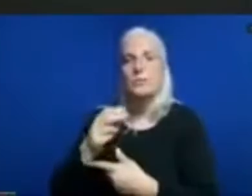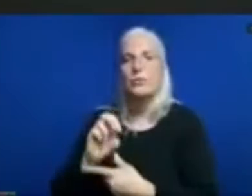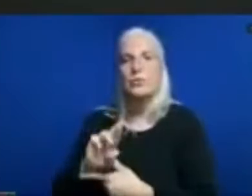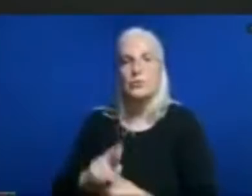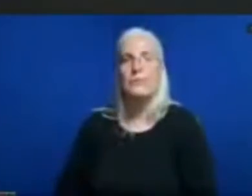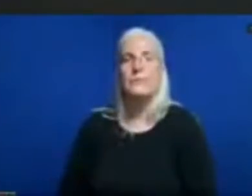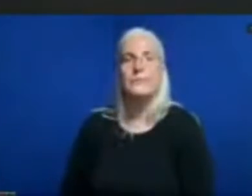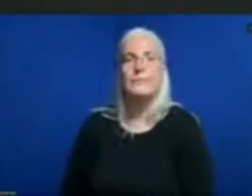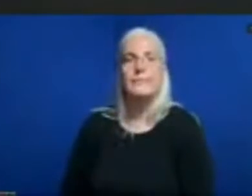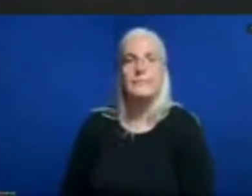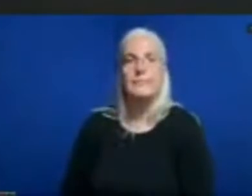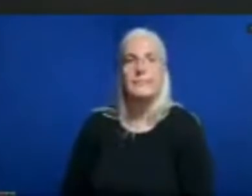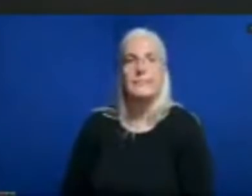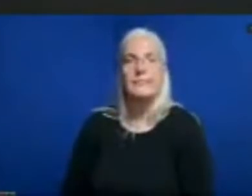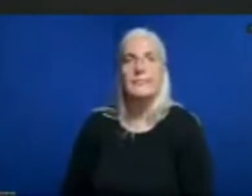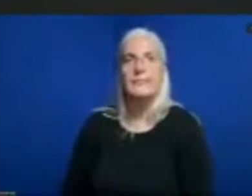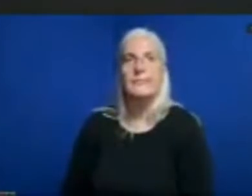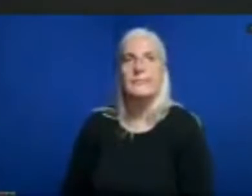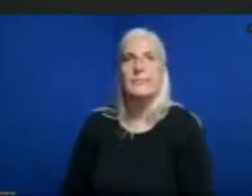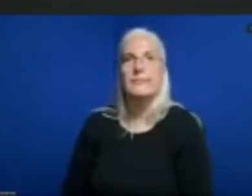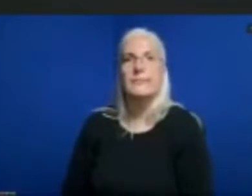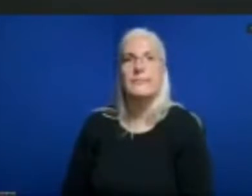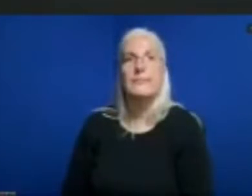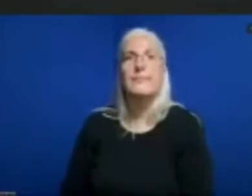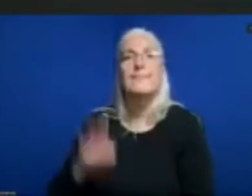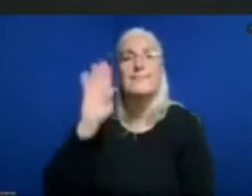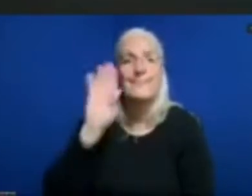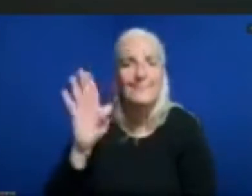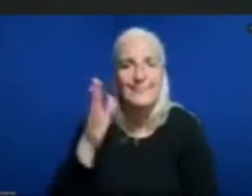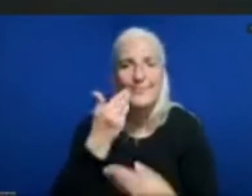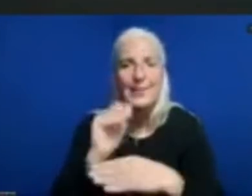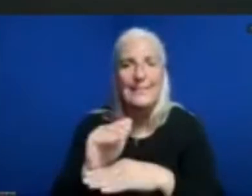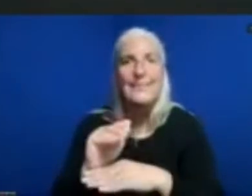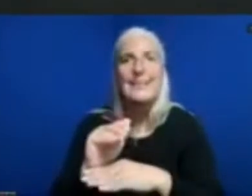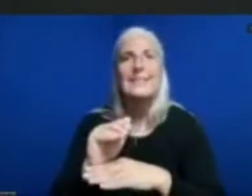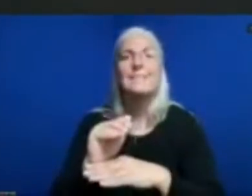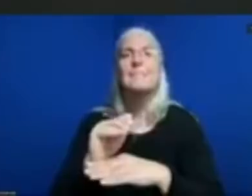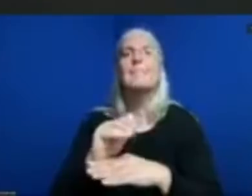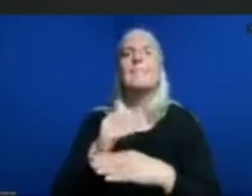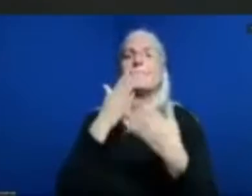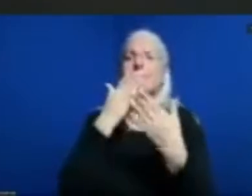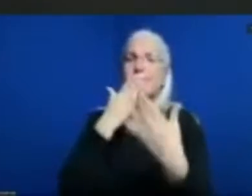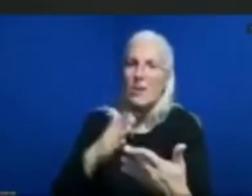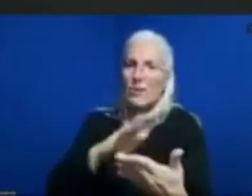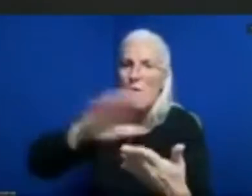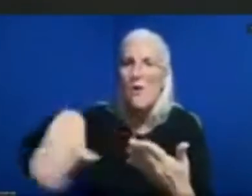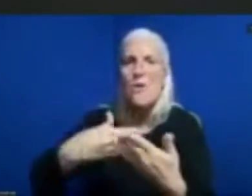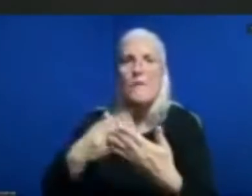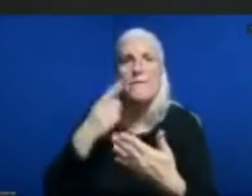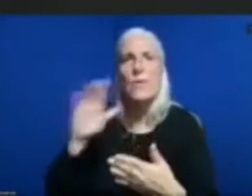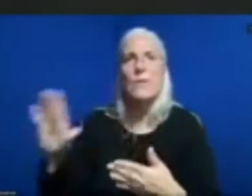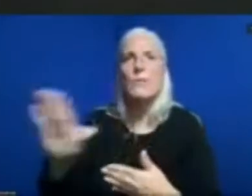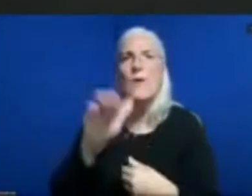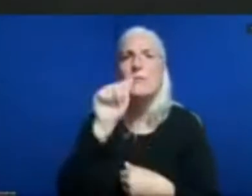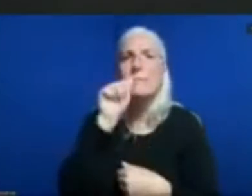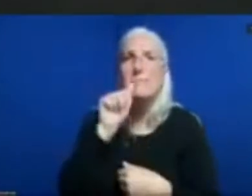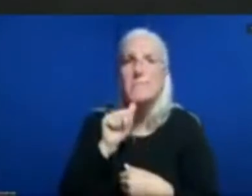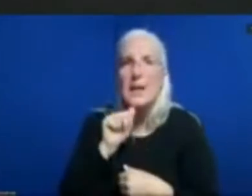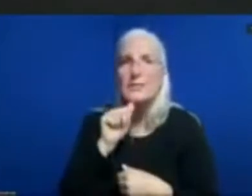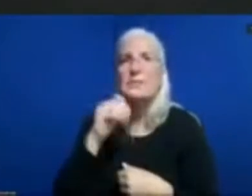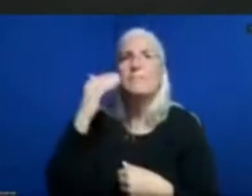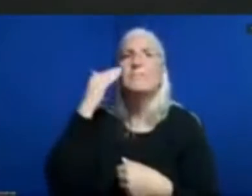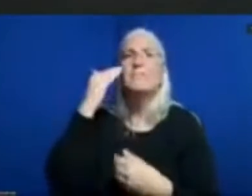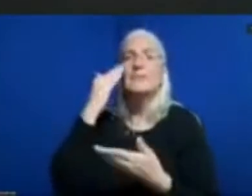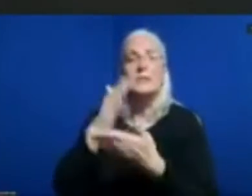Good evening. I want to thank everyone for their patience. As folks are able to go home and travel some of the roadways, we want to remind